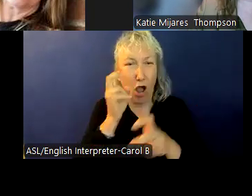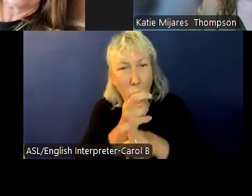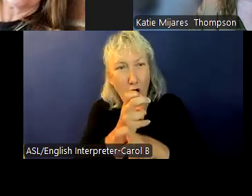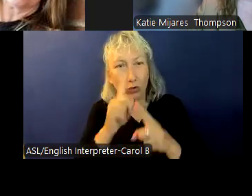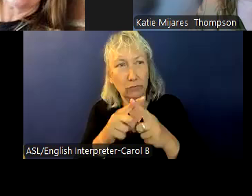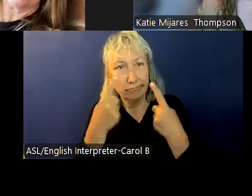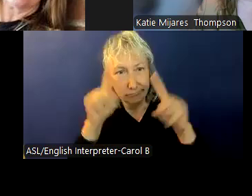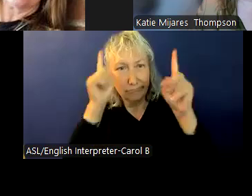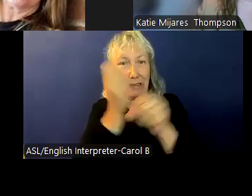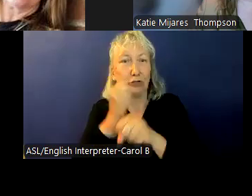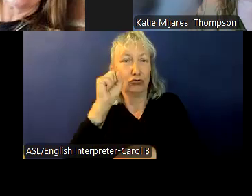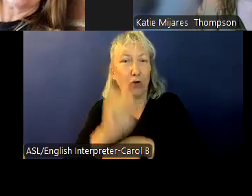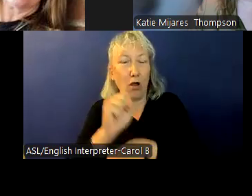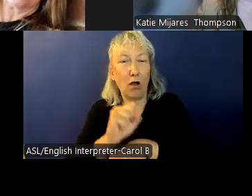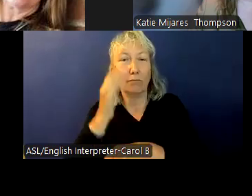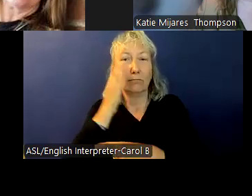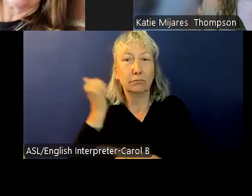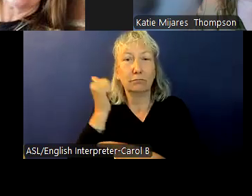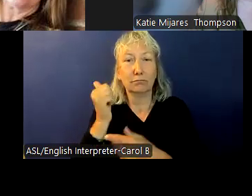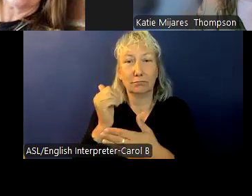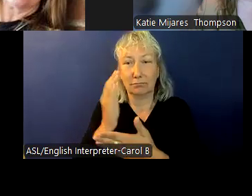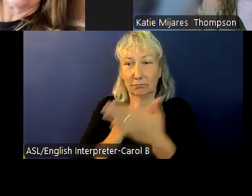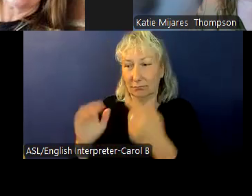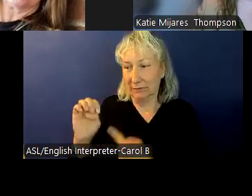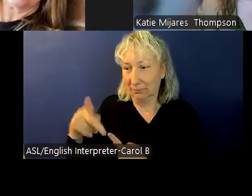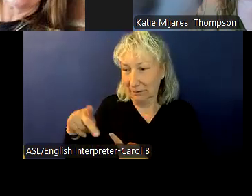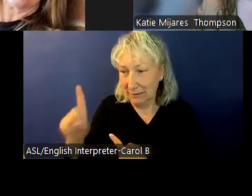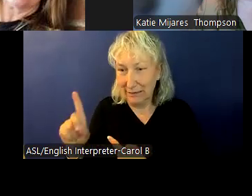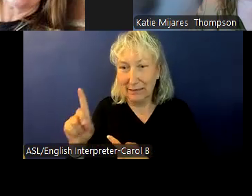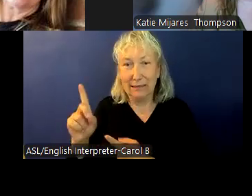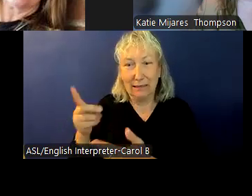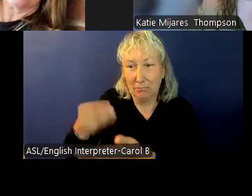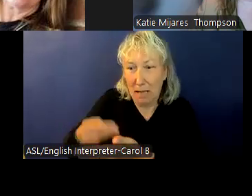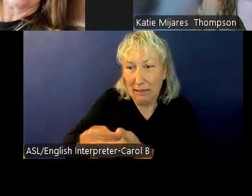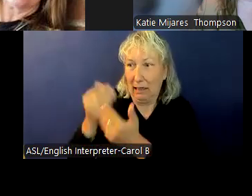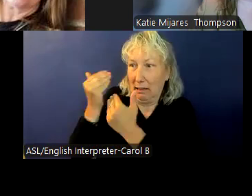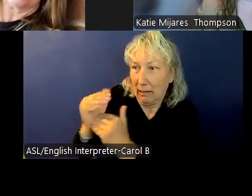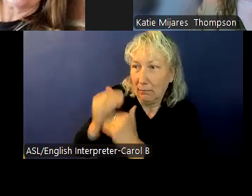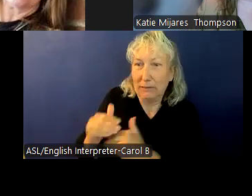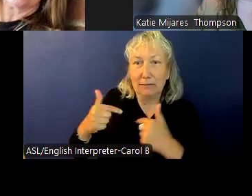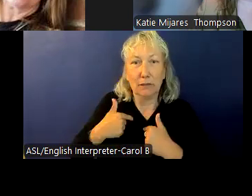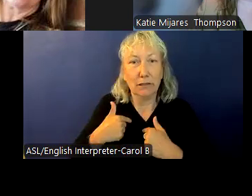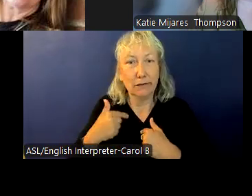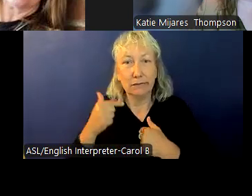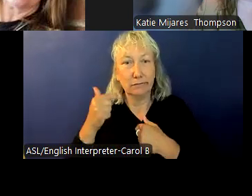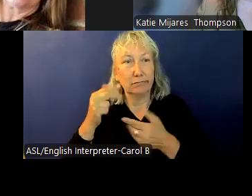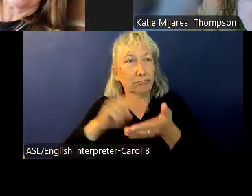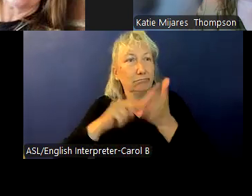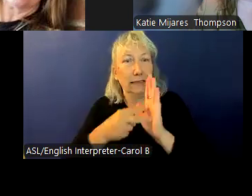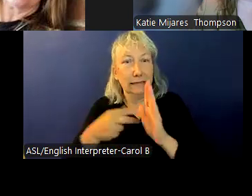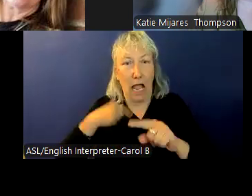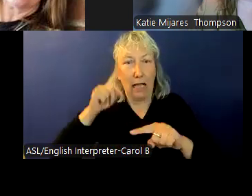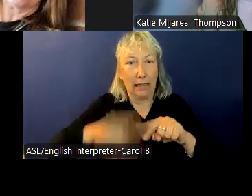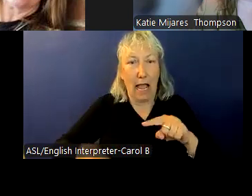current EPD income and asset limits, it would unfortunately price me out of being able to stay on benefits